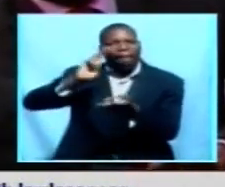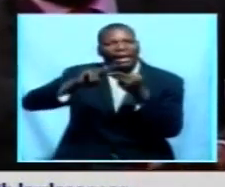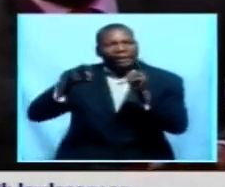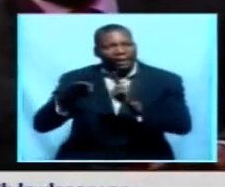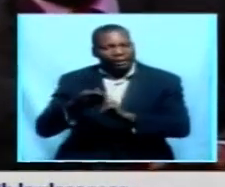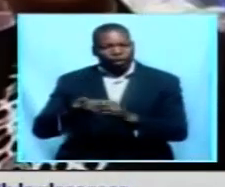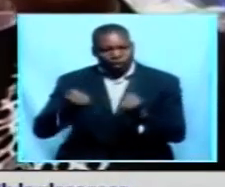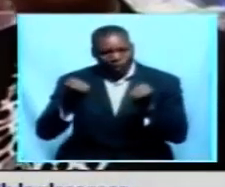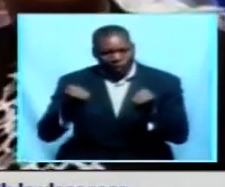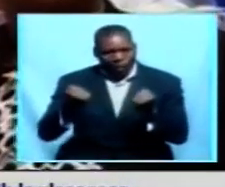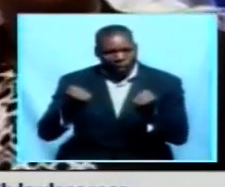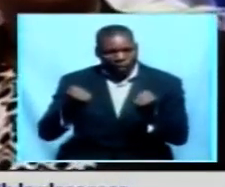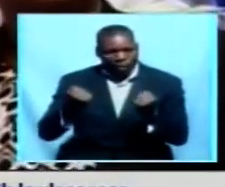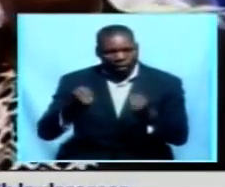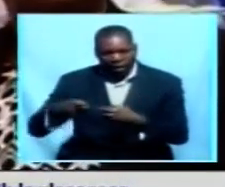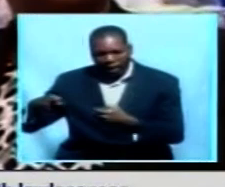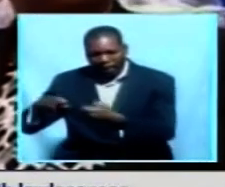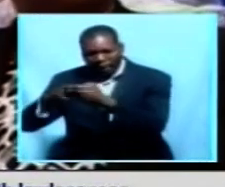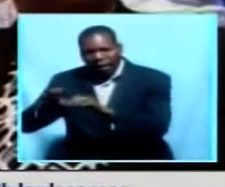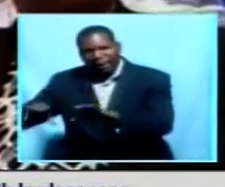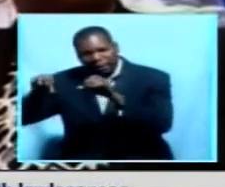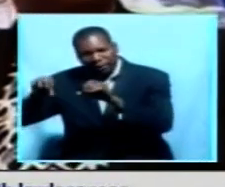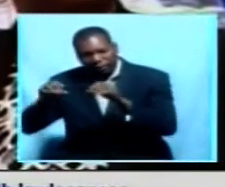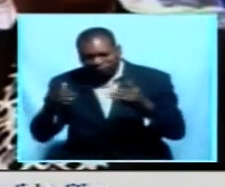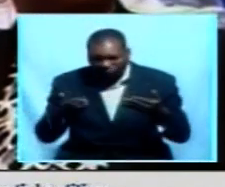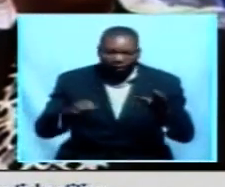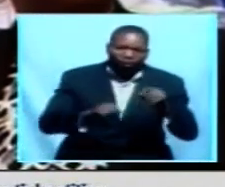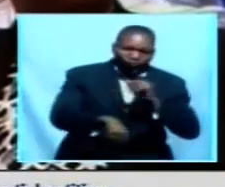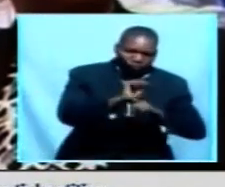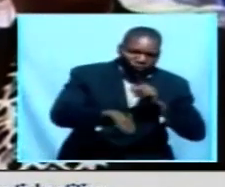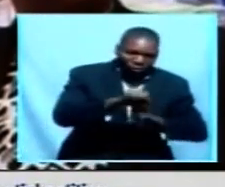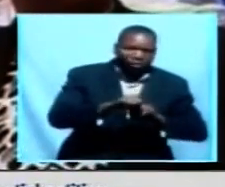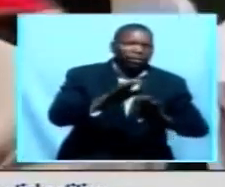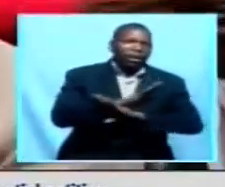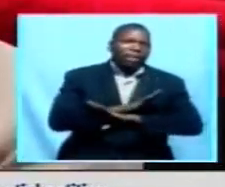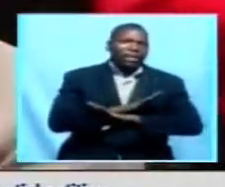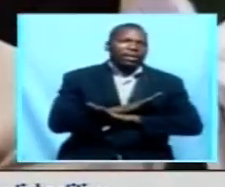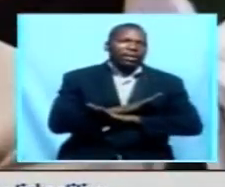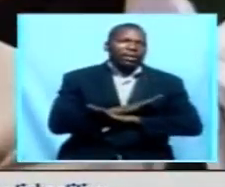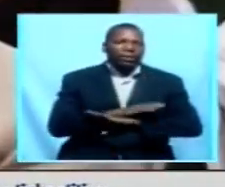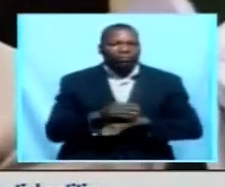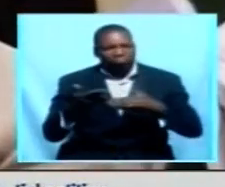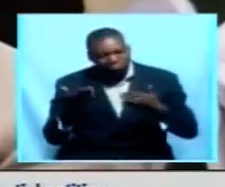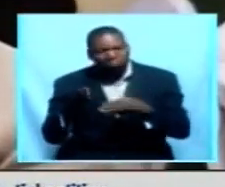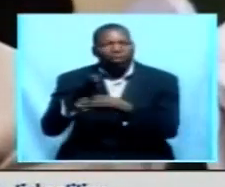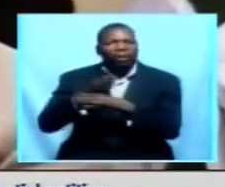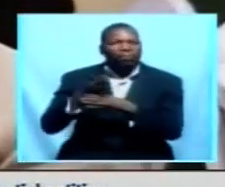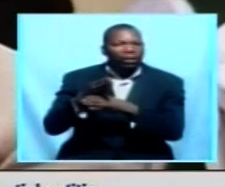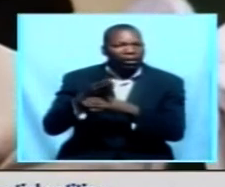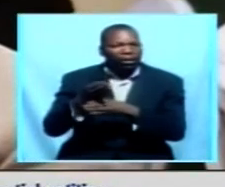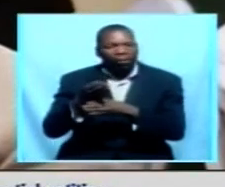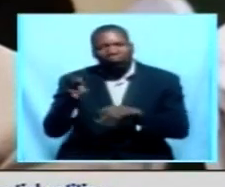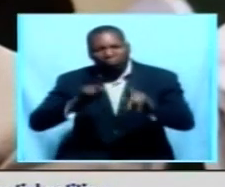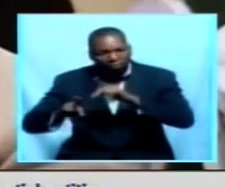between Barclays Bank and Zambian football. A strong relationship with the corporate world remains one